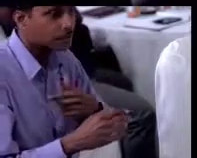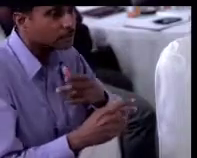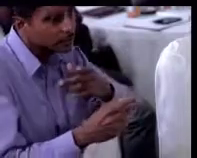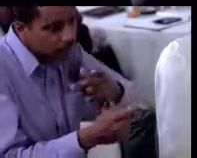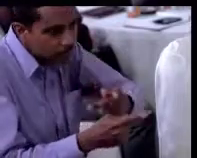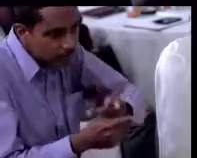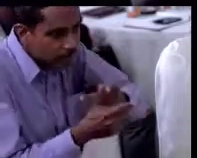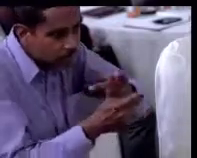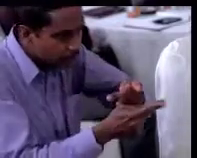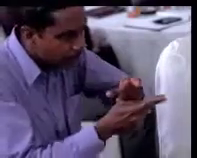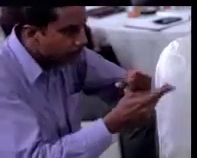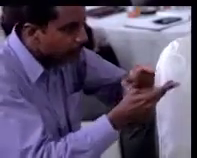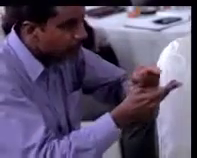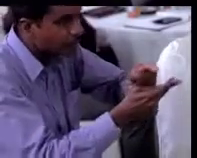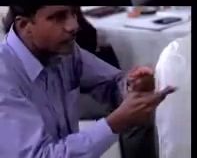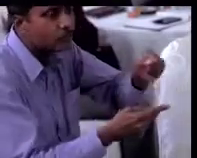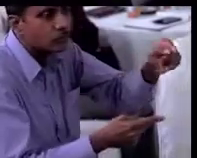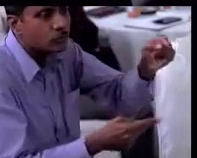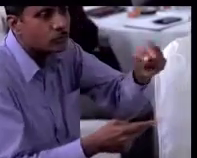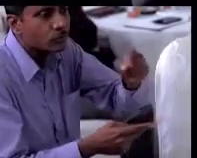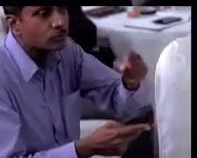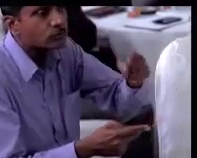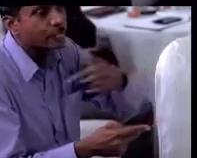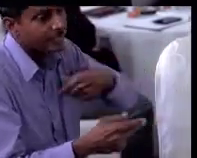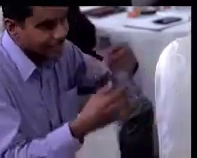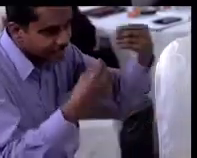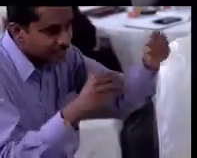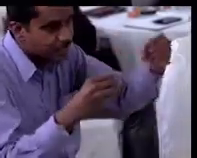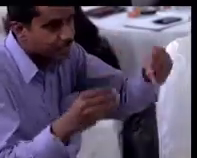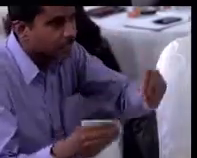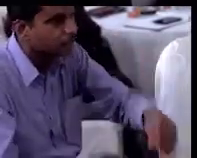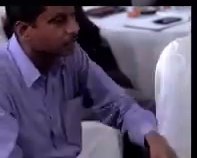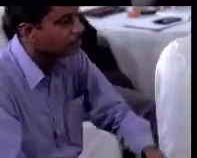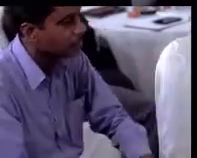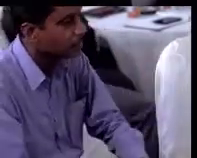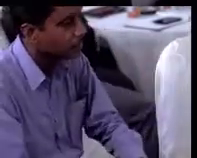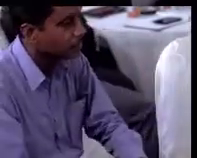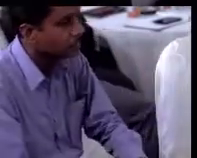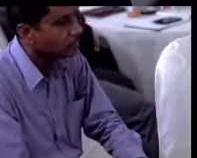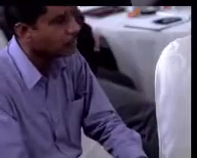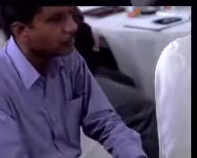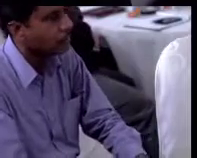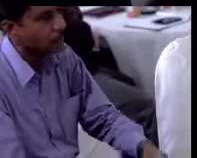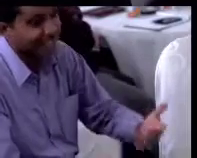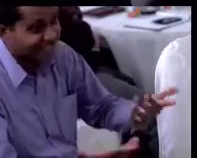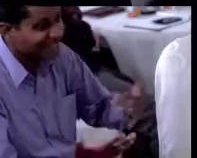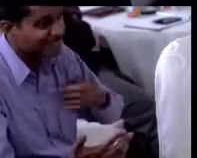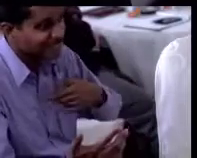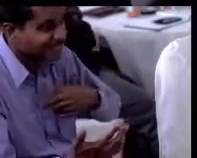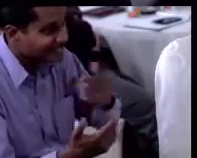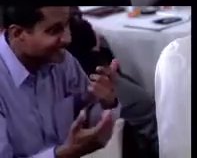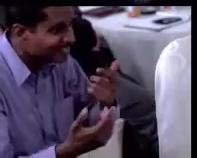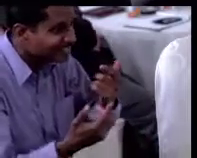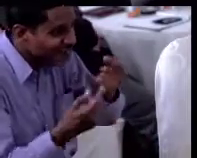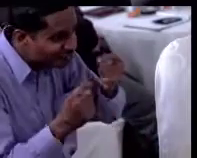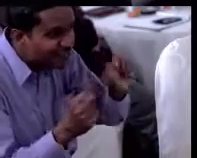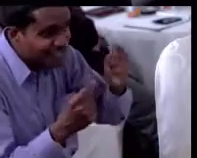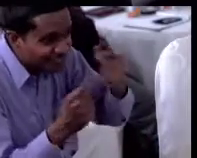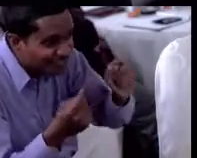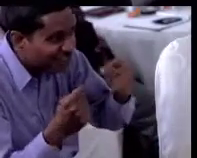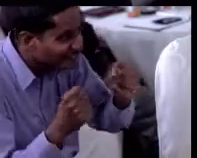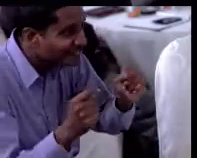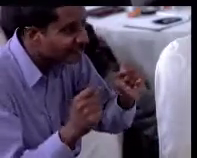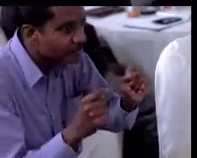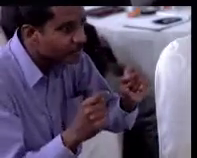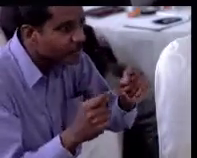by extension to taking care of my customers, right? So it was just